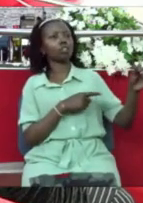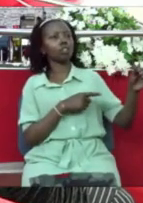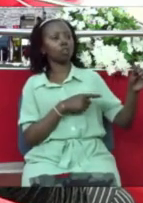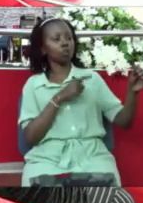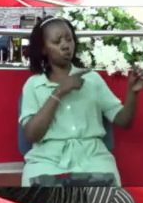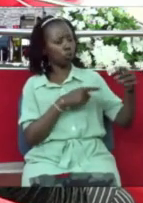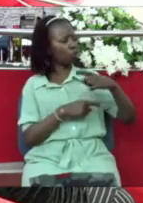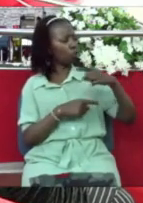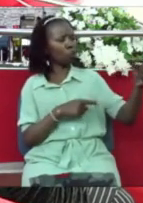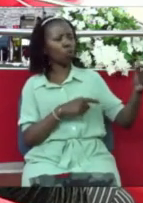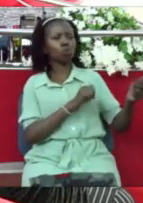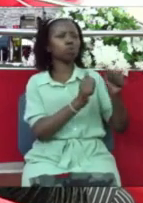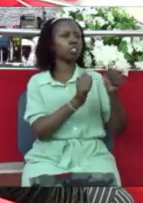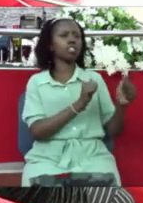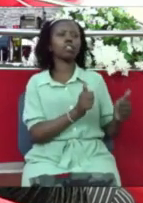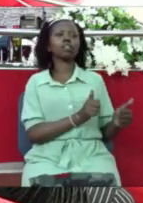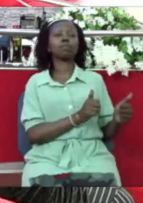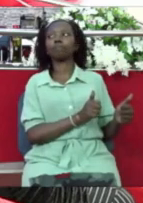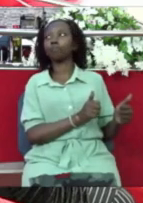into the sea.